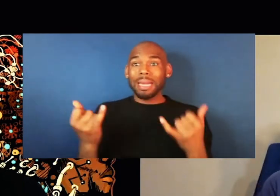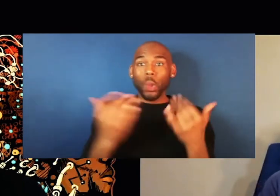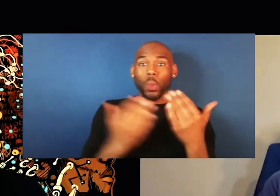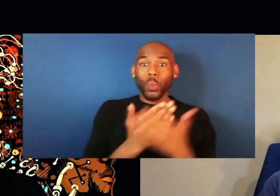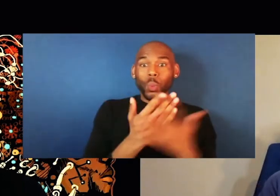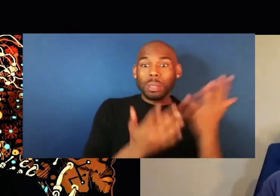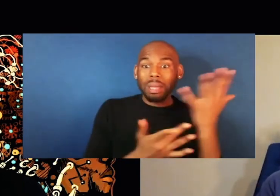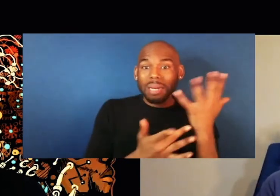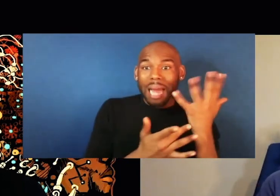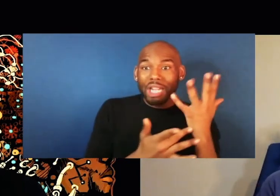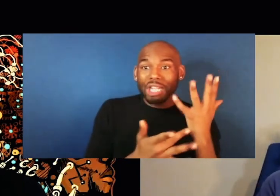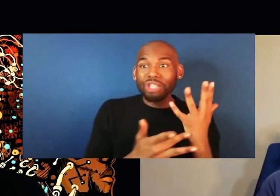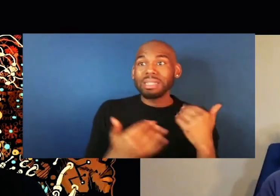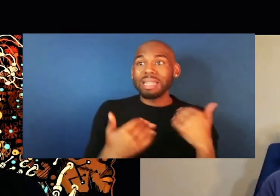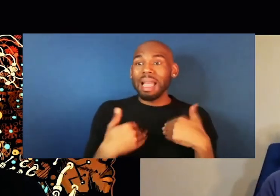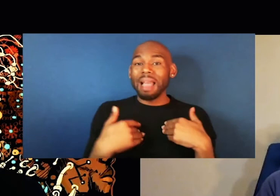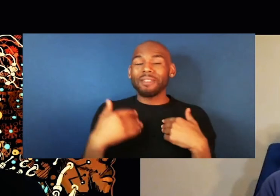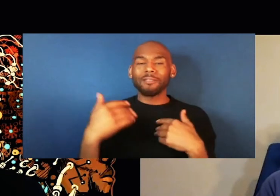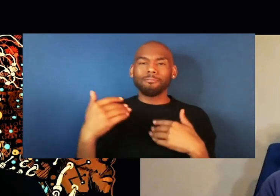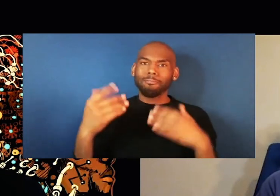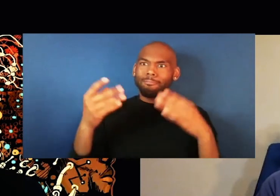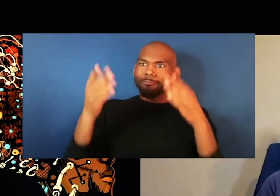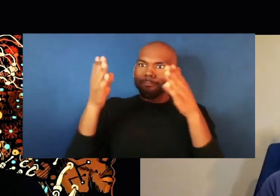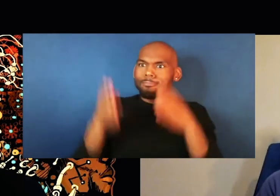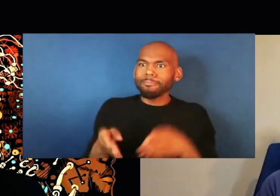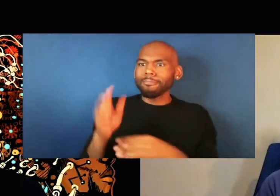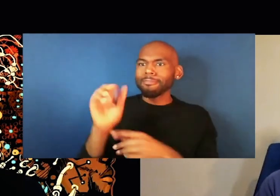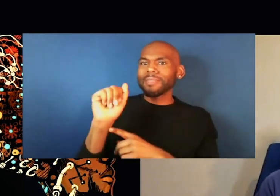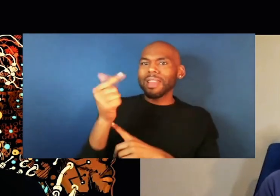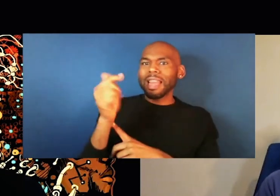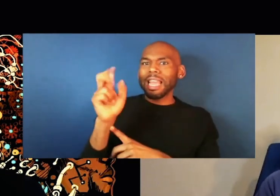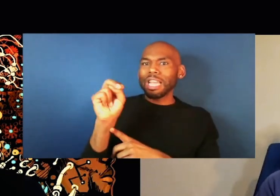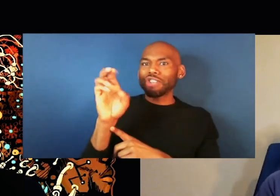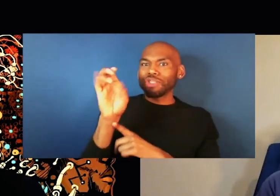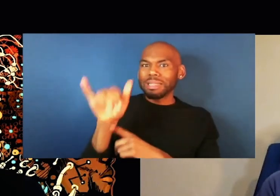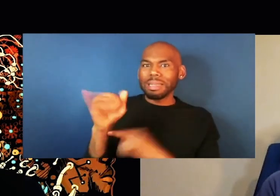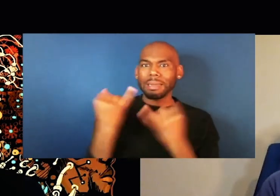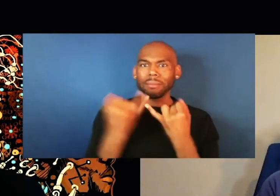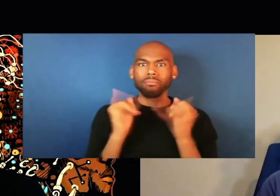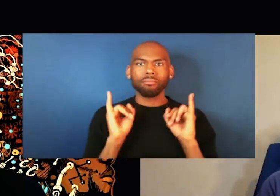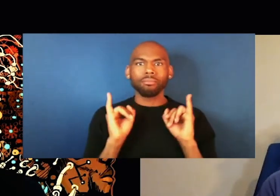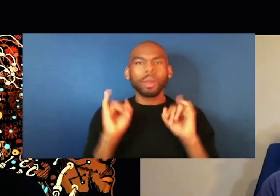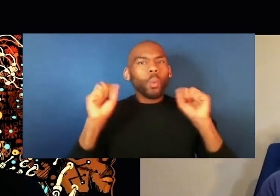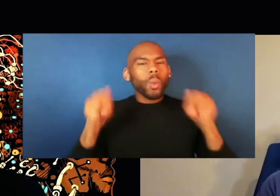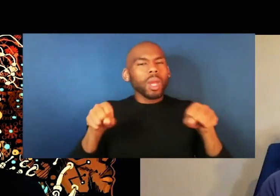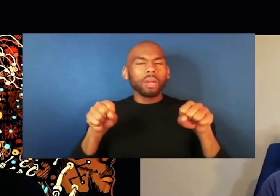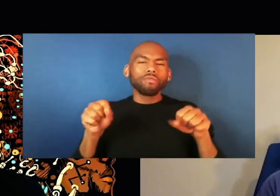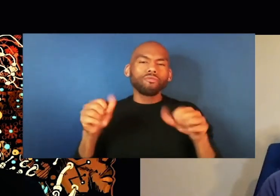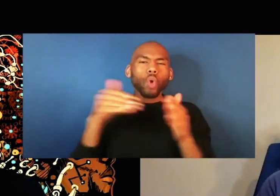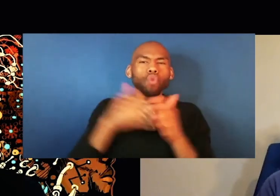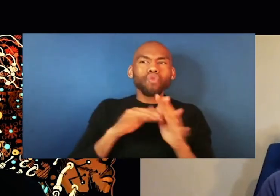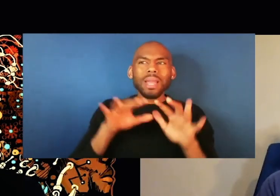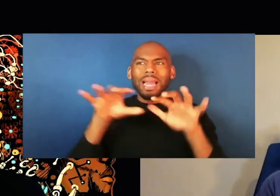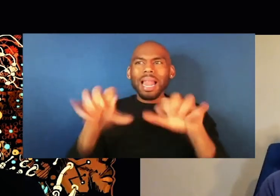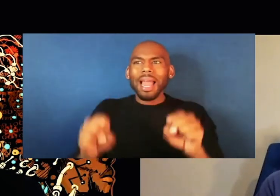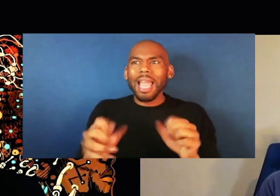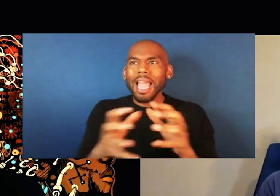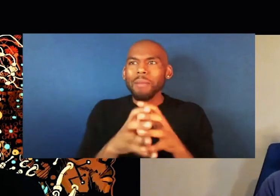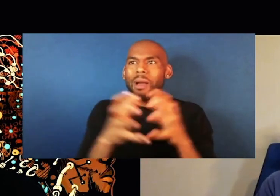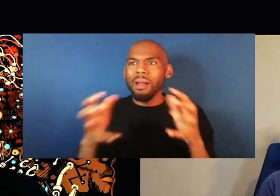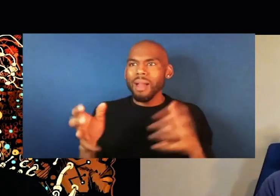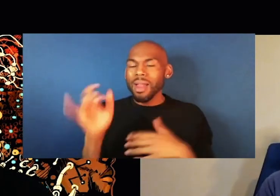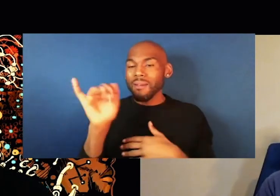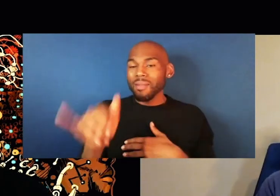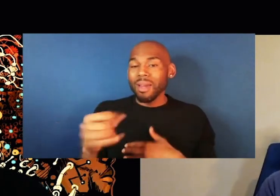you say, through technology and through like having agency, we have actually been able to reclaim a lot of that spaces and stuff like that. I think